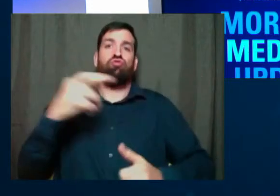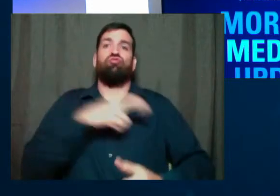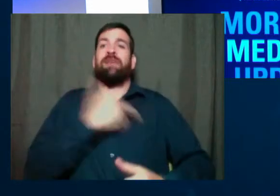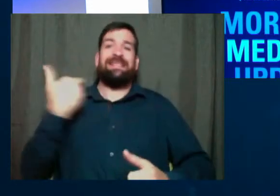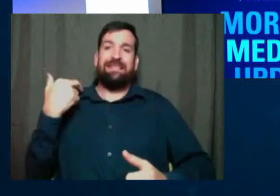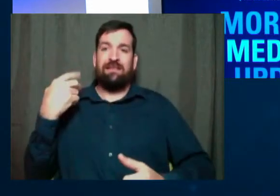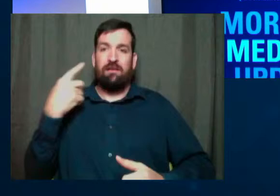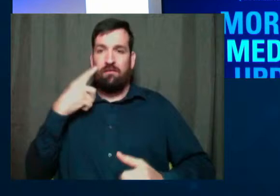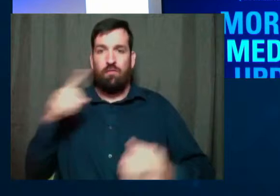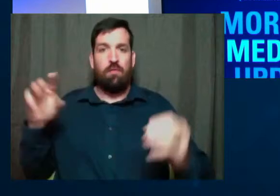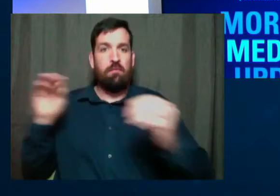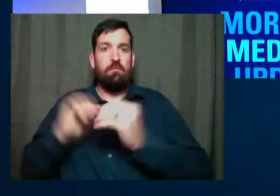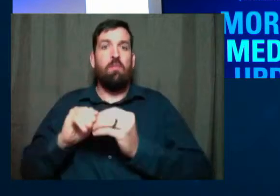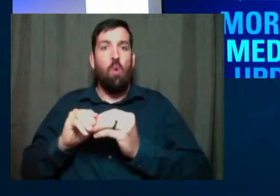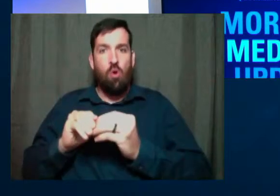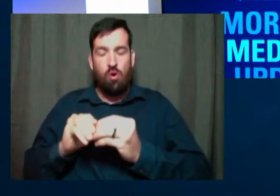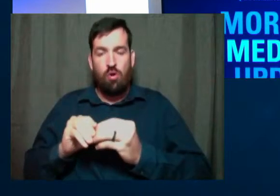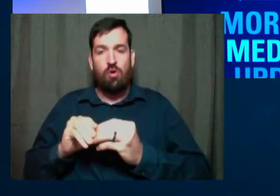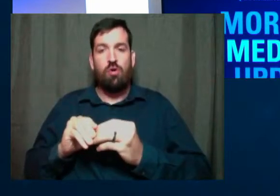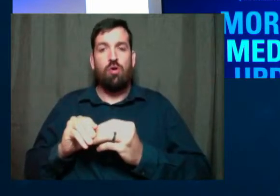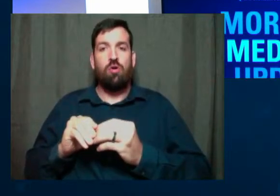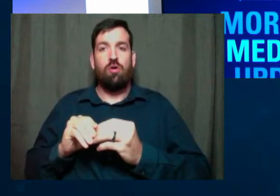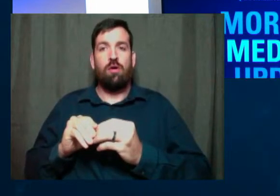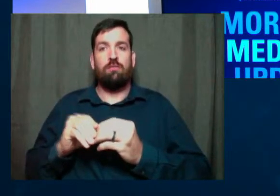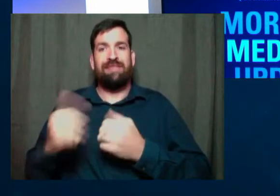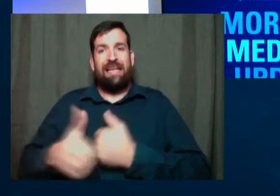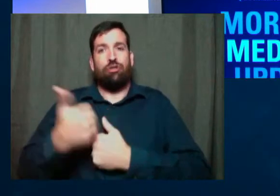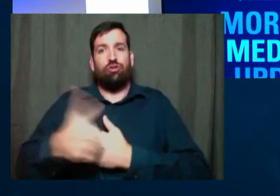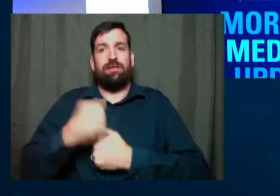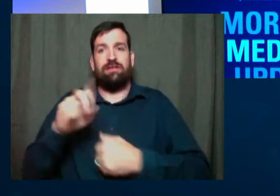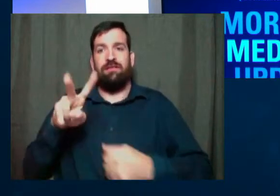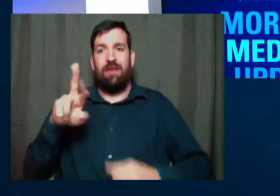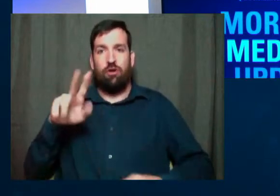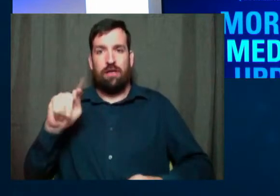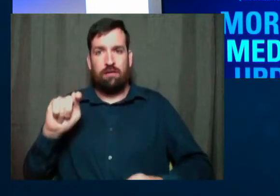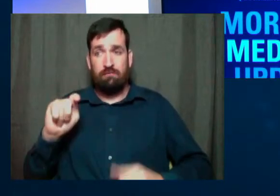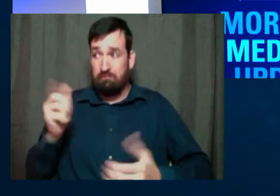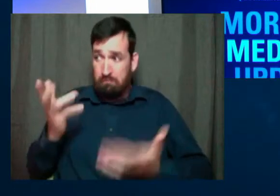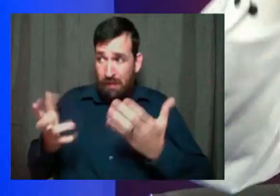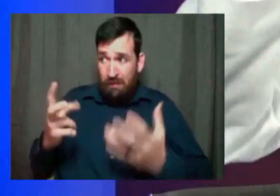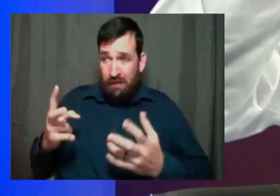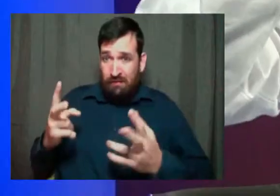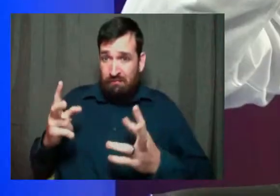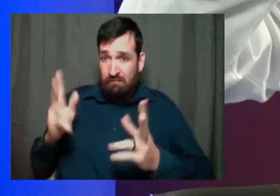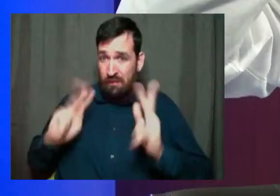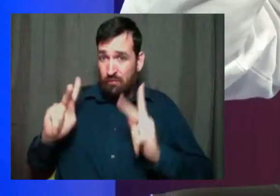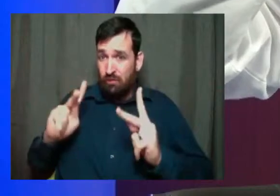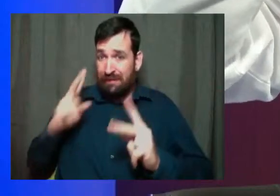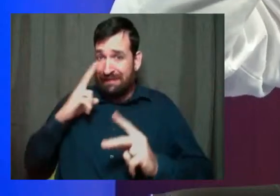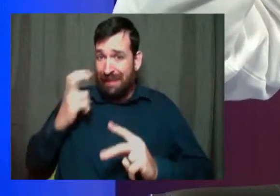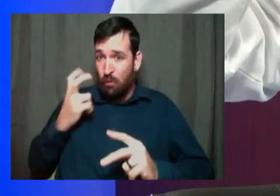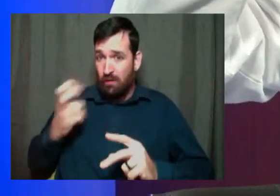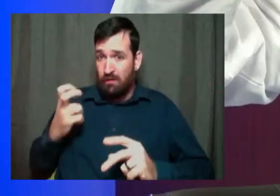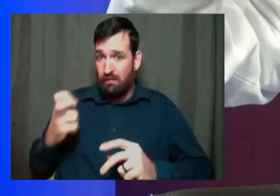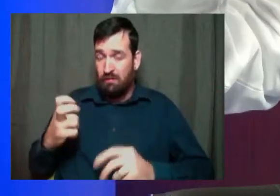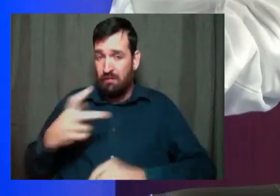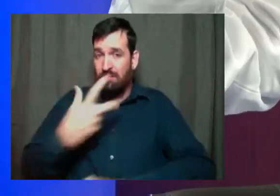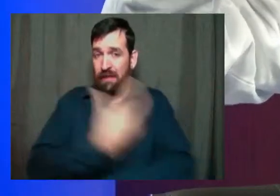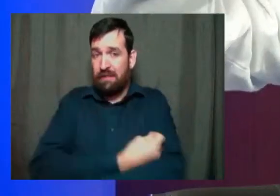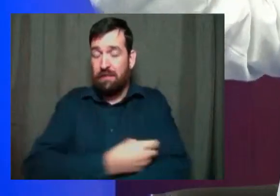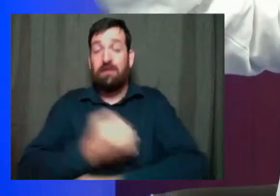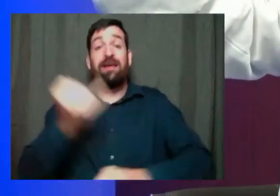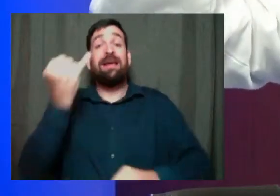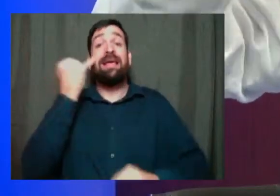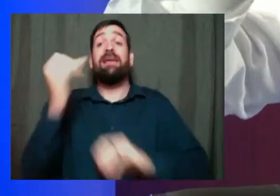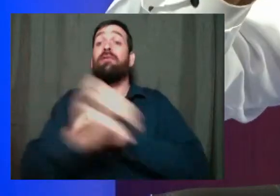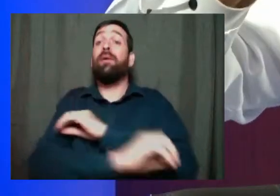Maybe unvaccinated people. Maybe that's... Well, maybe, I don't know, maybe they're a vaccine doubter. So, but those who are